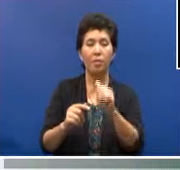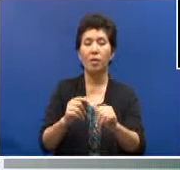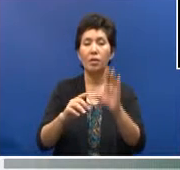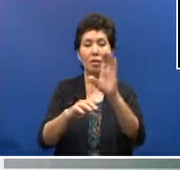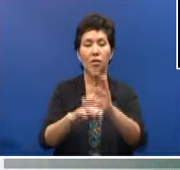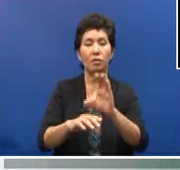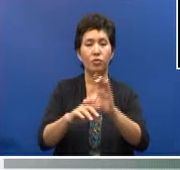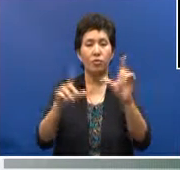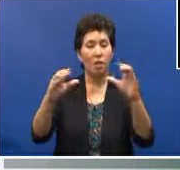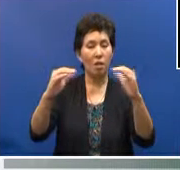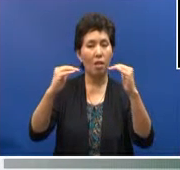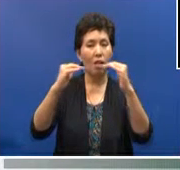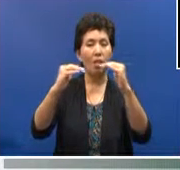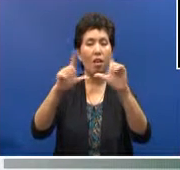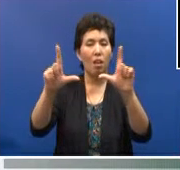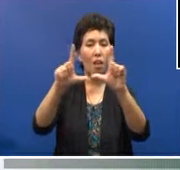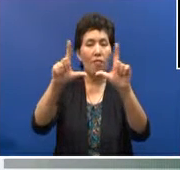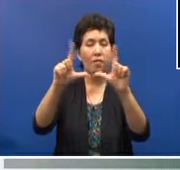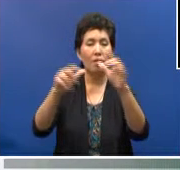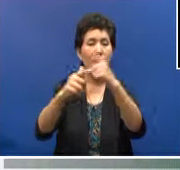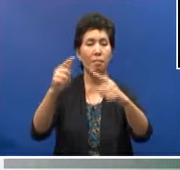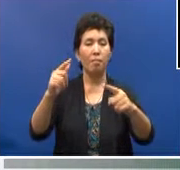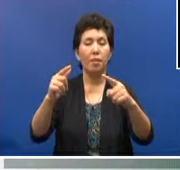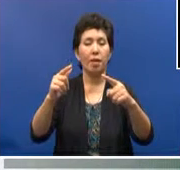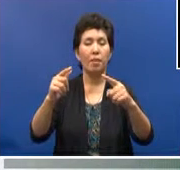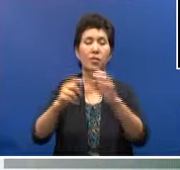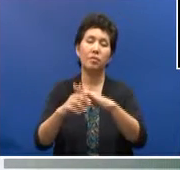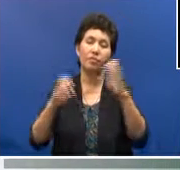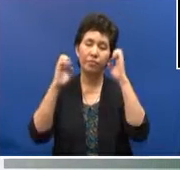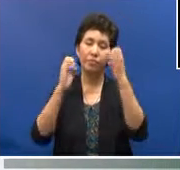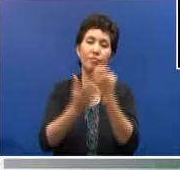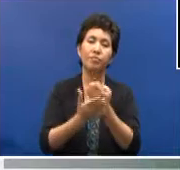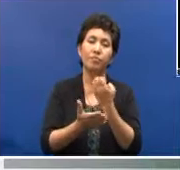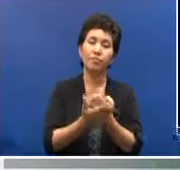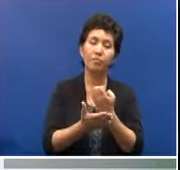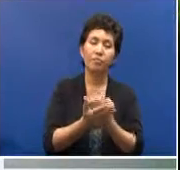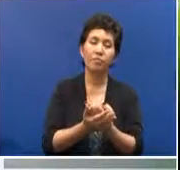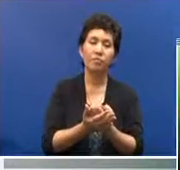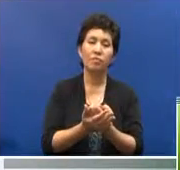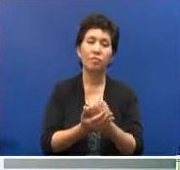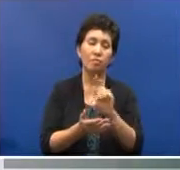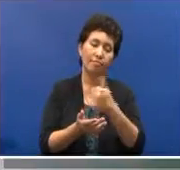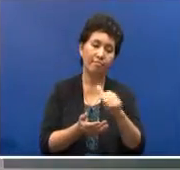level, but also in terms of economic, education, and so on.